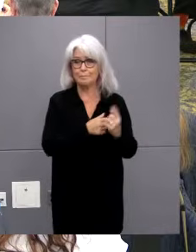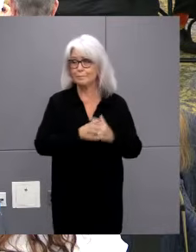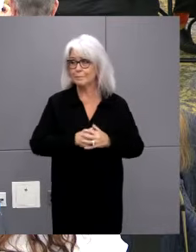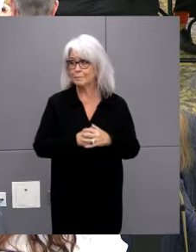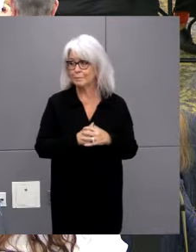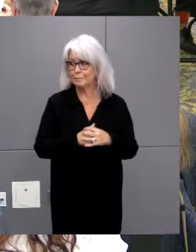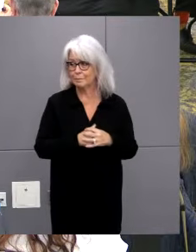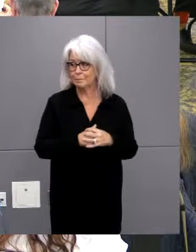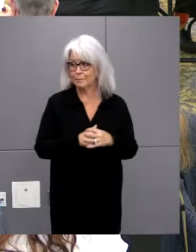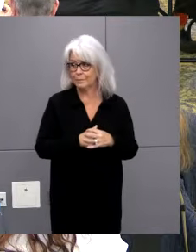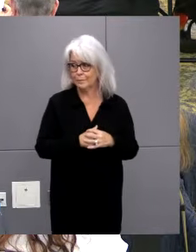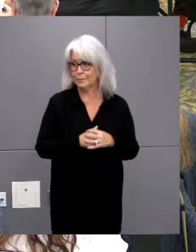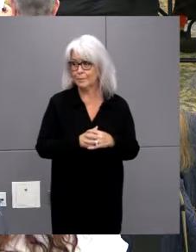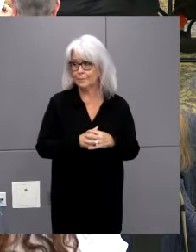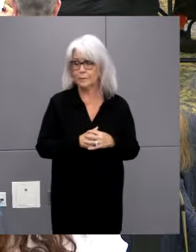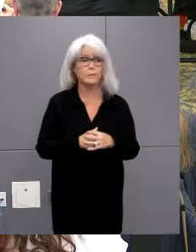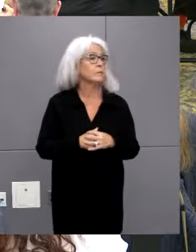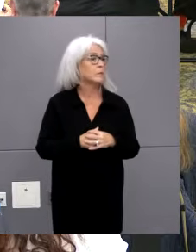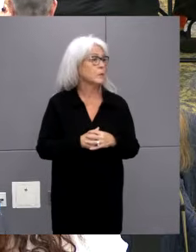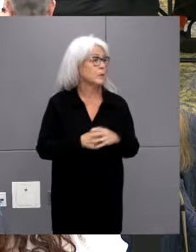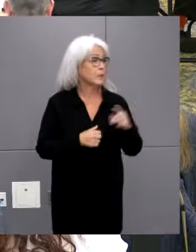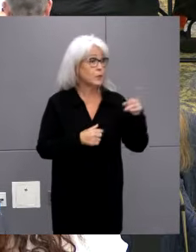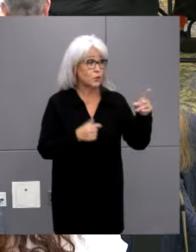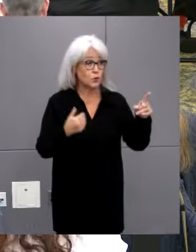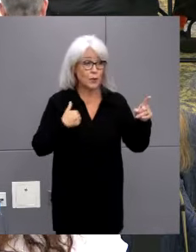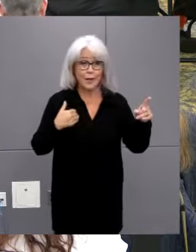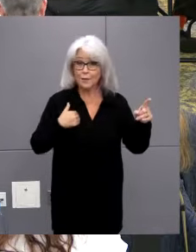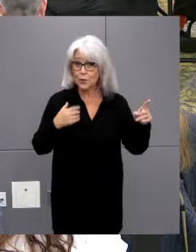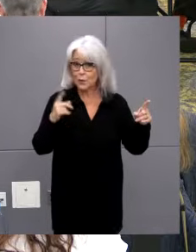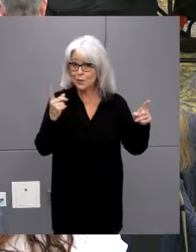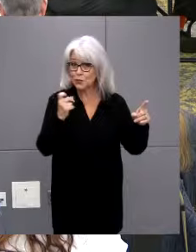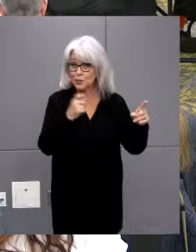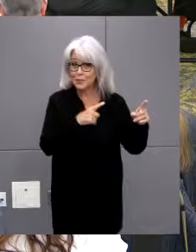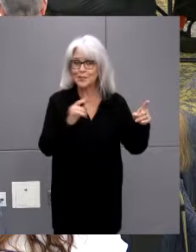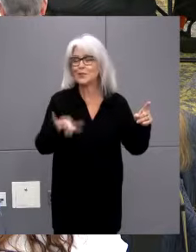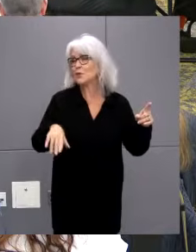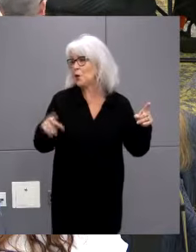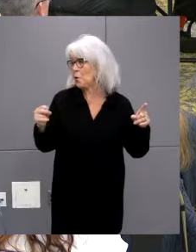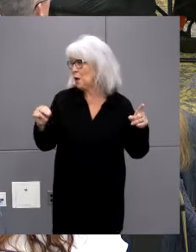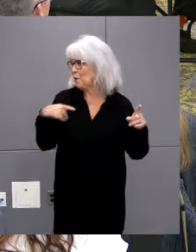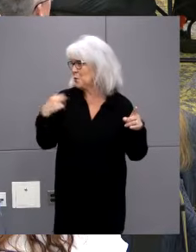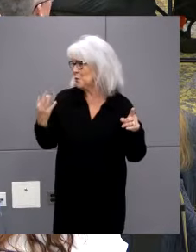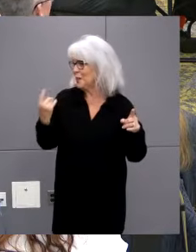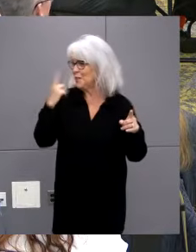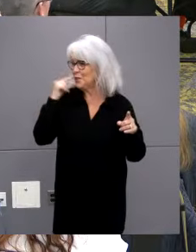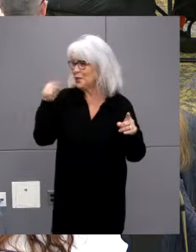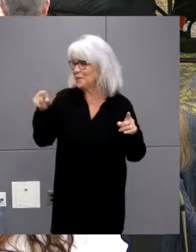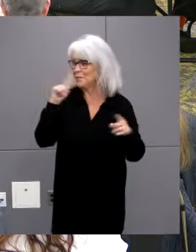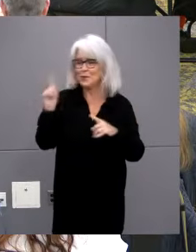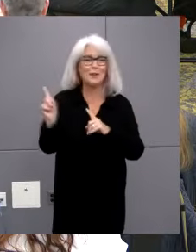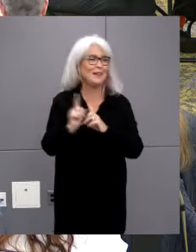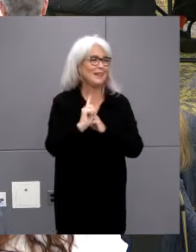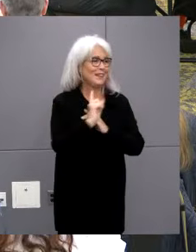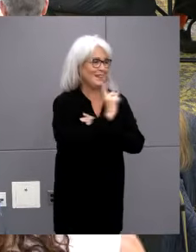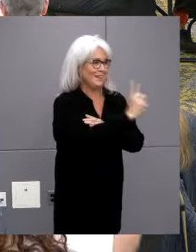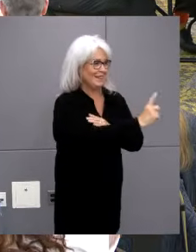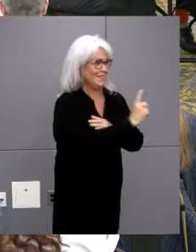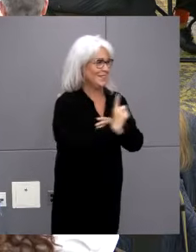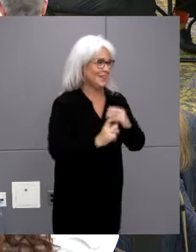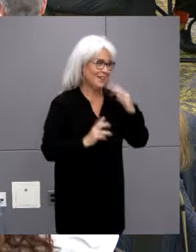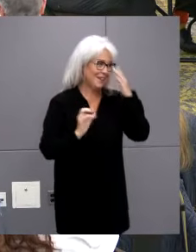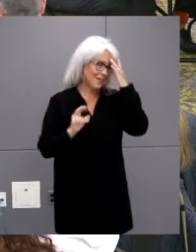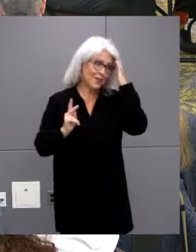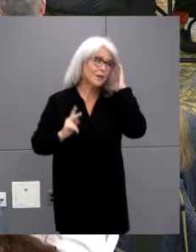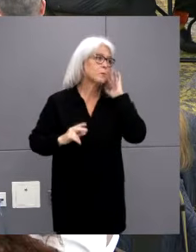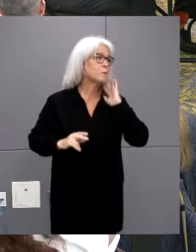Oh, I'm sorry, Art, did you have a question for? No, I didn't. I was waiting for him. Yeah, yeah. No. Art was going to do the report today